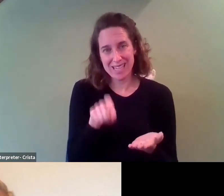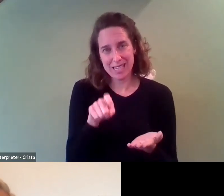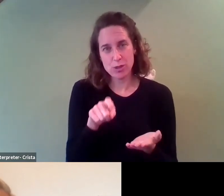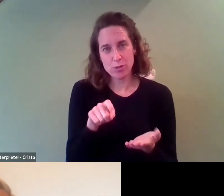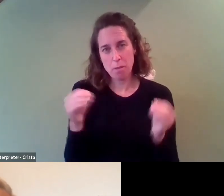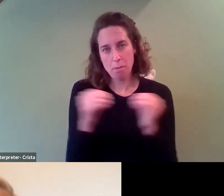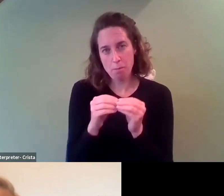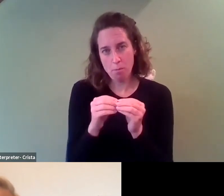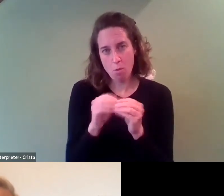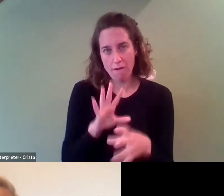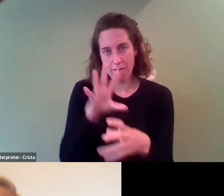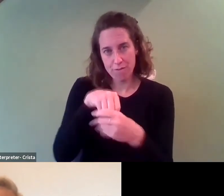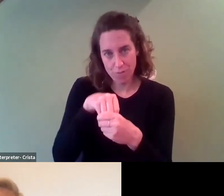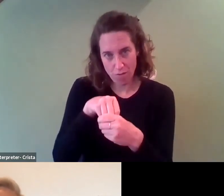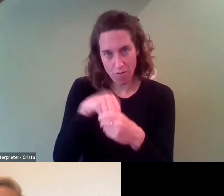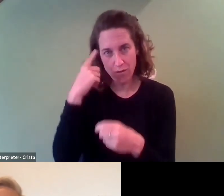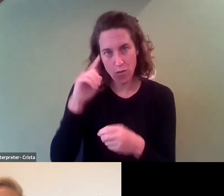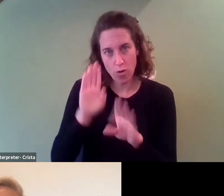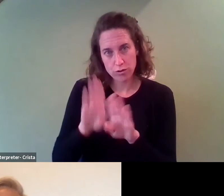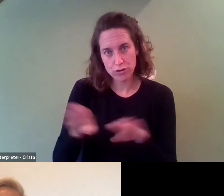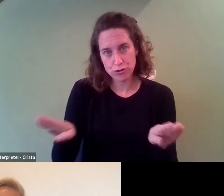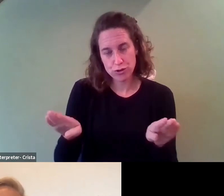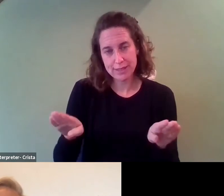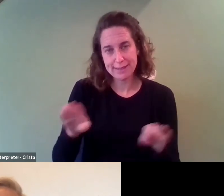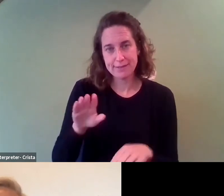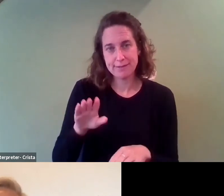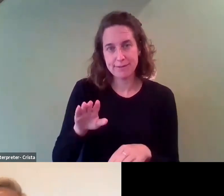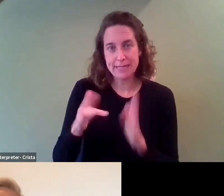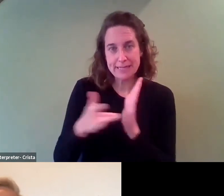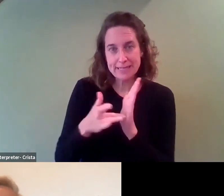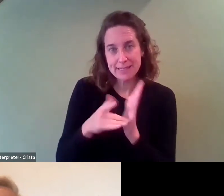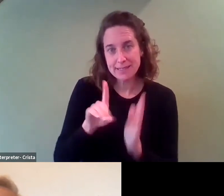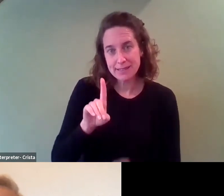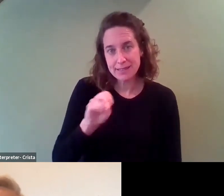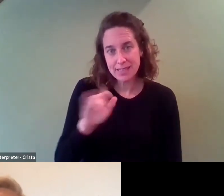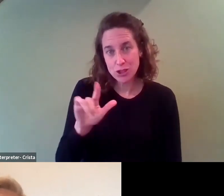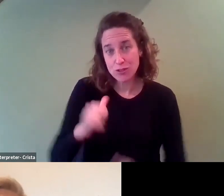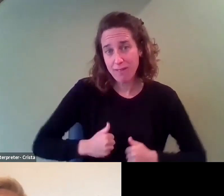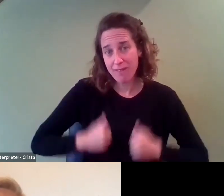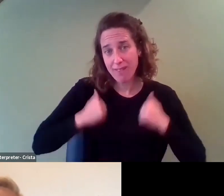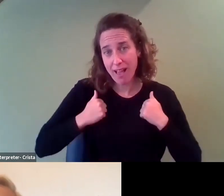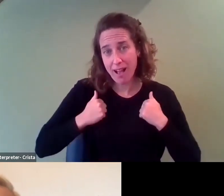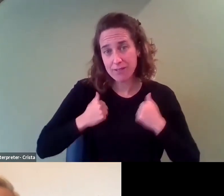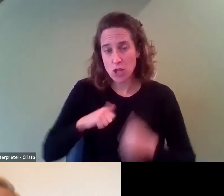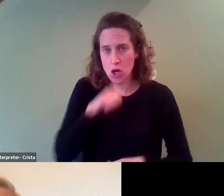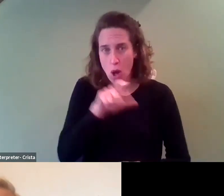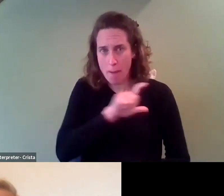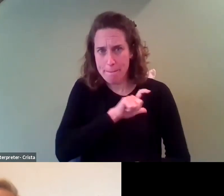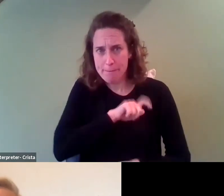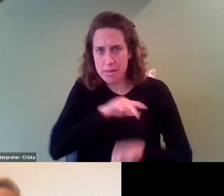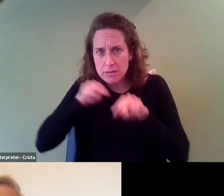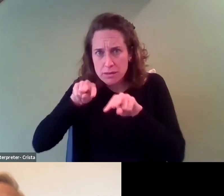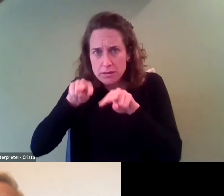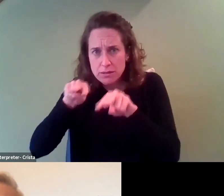in our children's digital lives, in our children's digital worlds, not to police them, but to